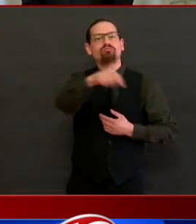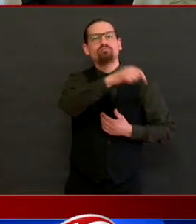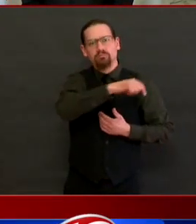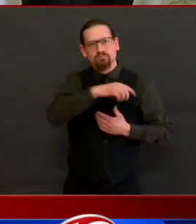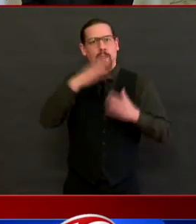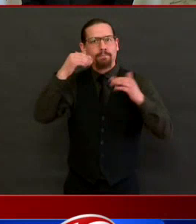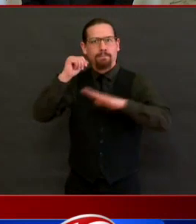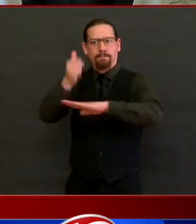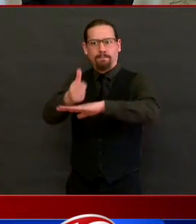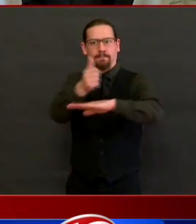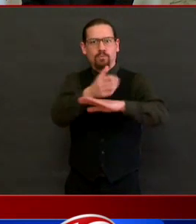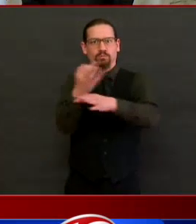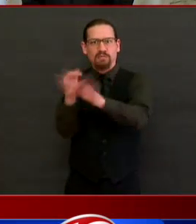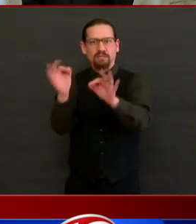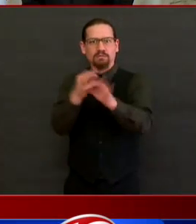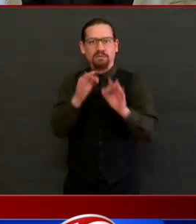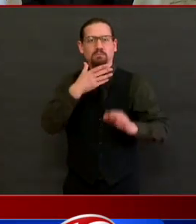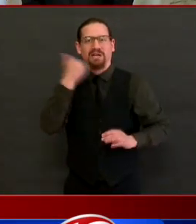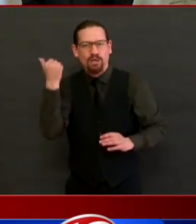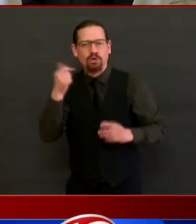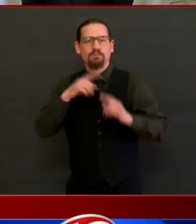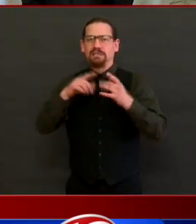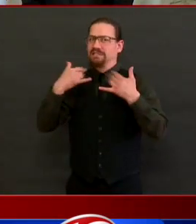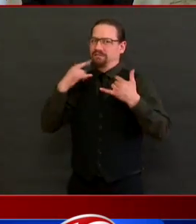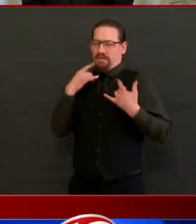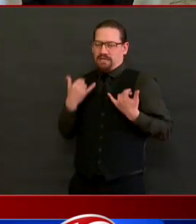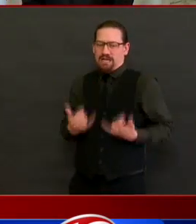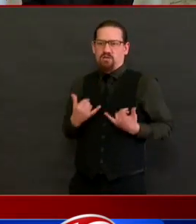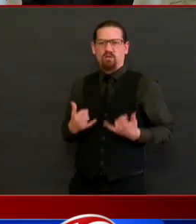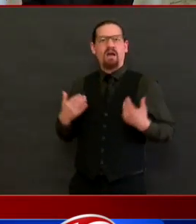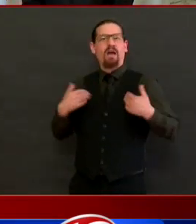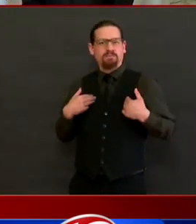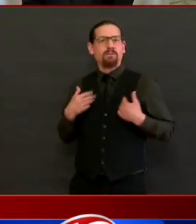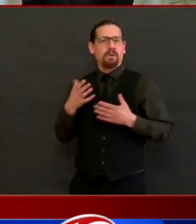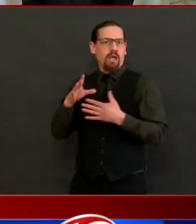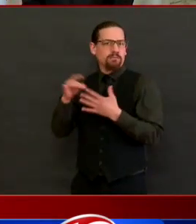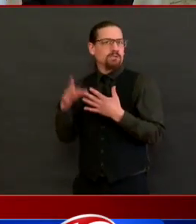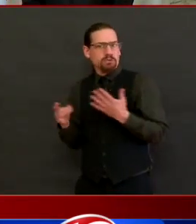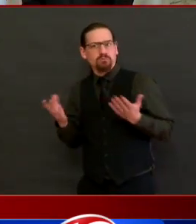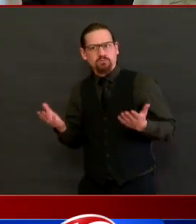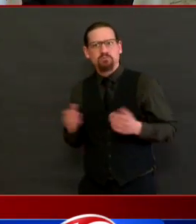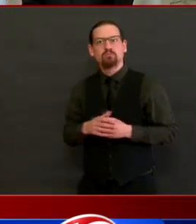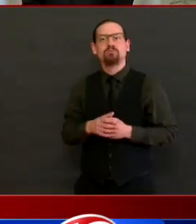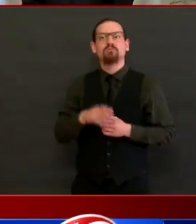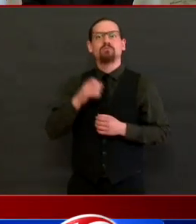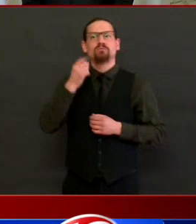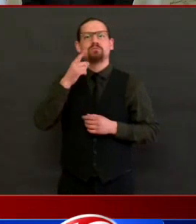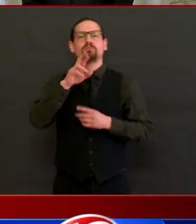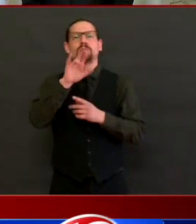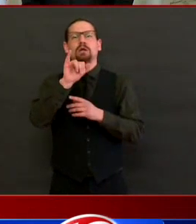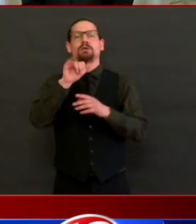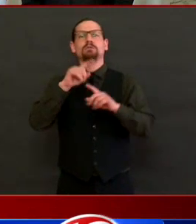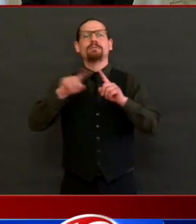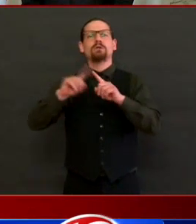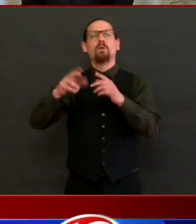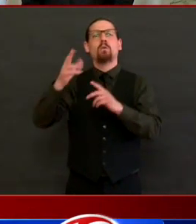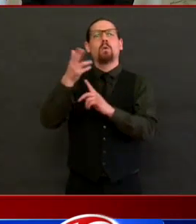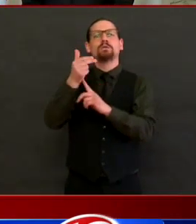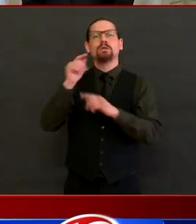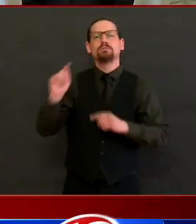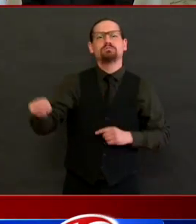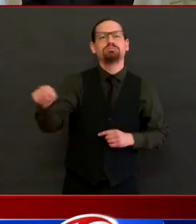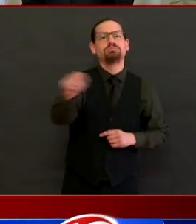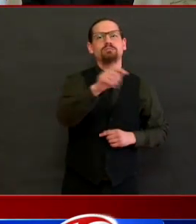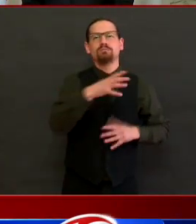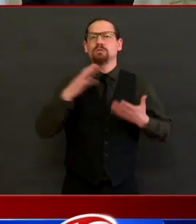Association and all of the local hotel owners and operators. You guys have been terrific in partnering with us and